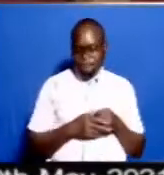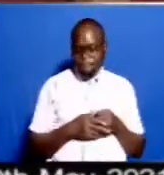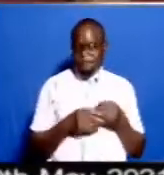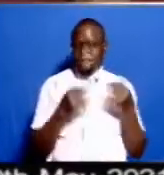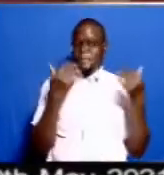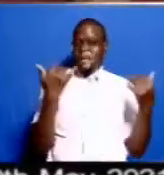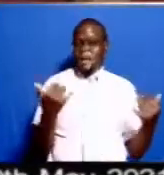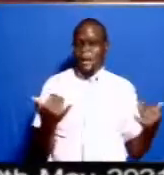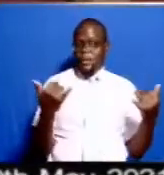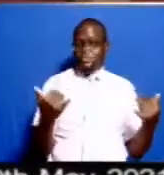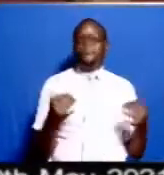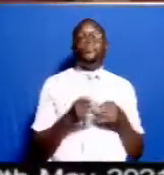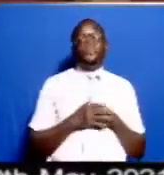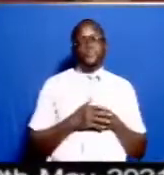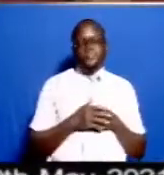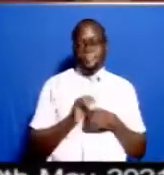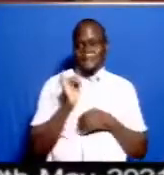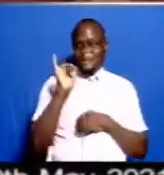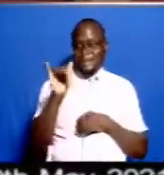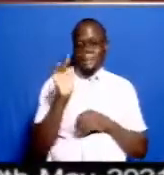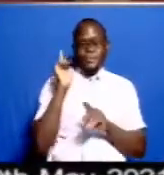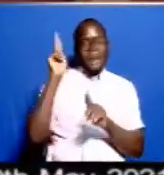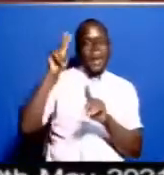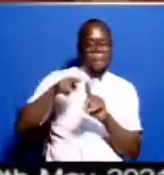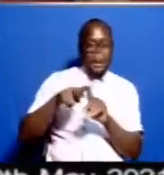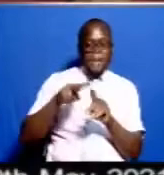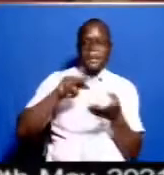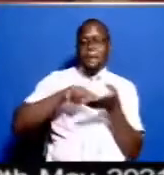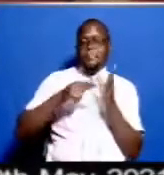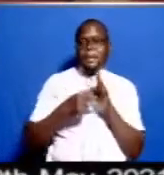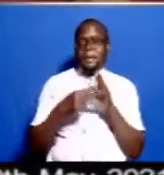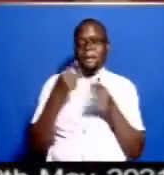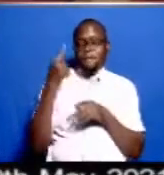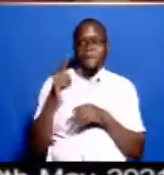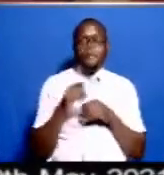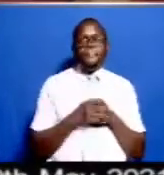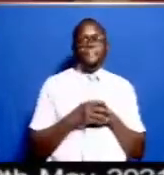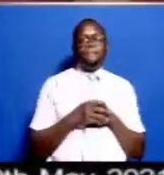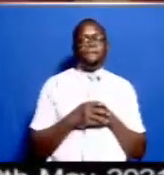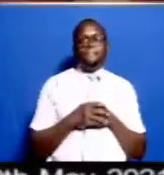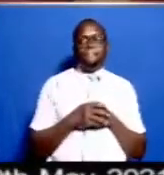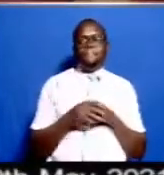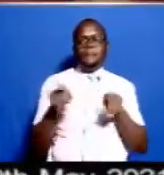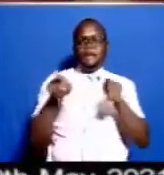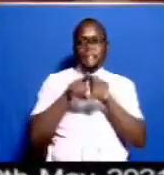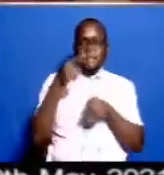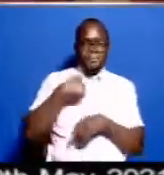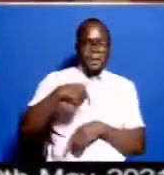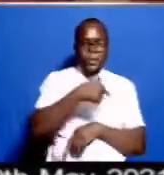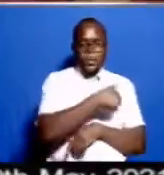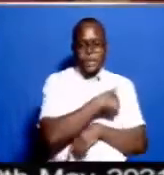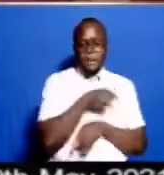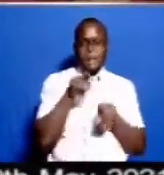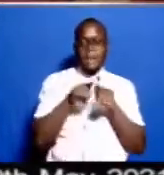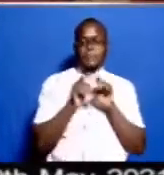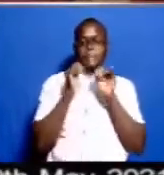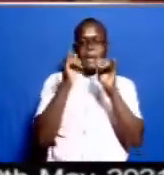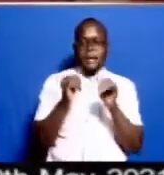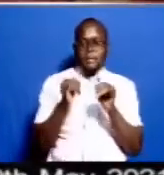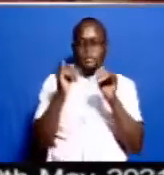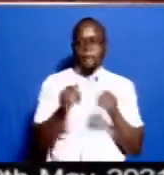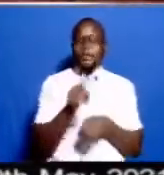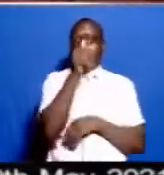Now, that could apply for us here as individuals, private